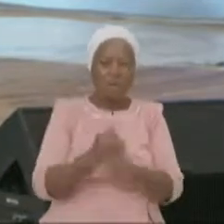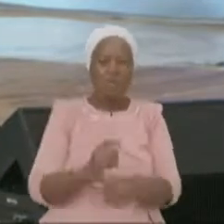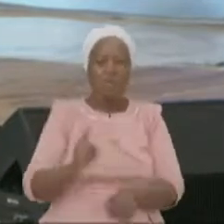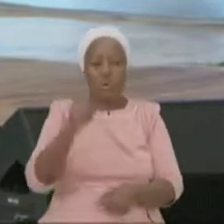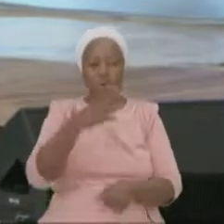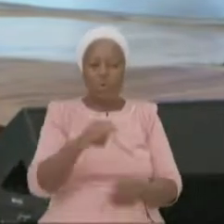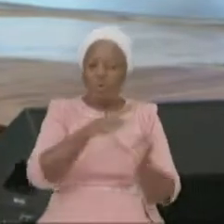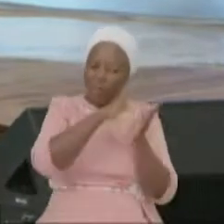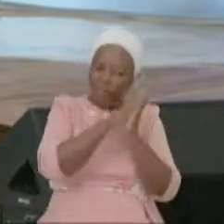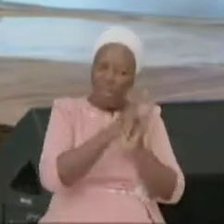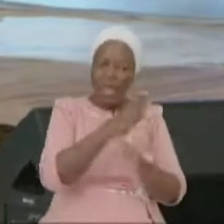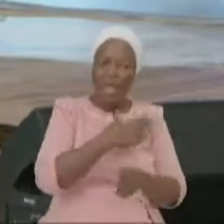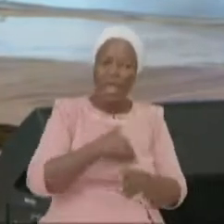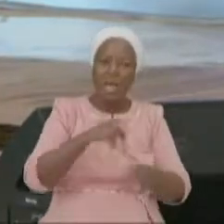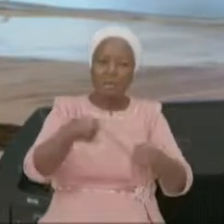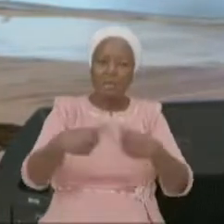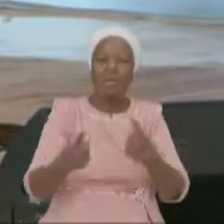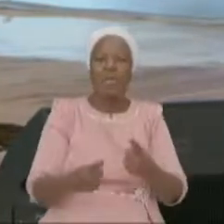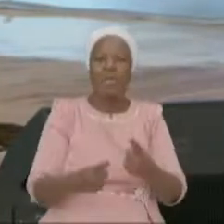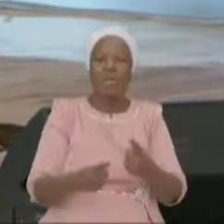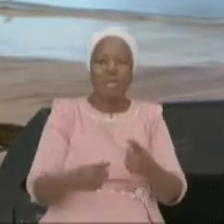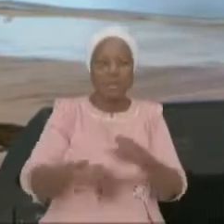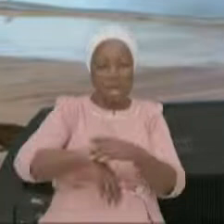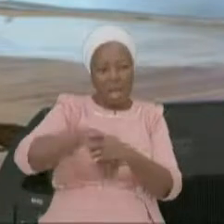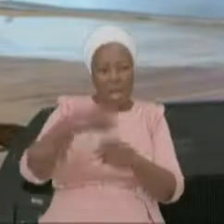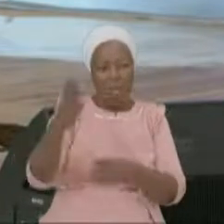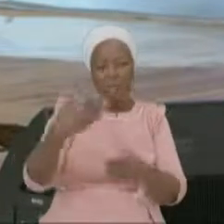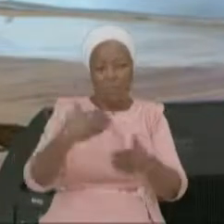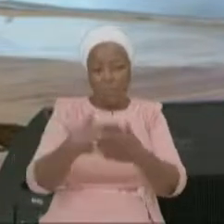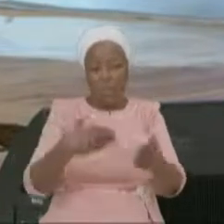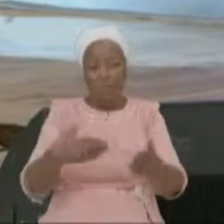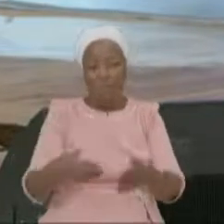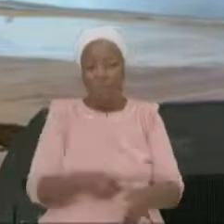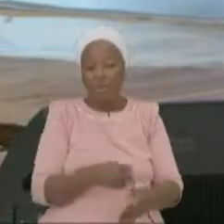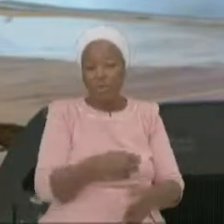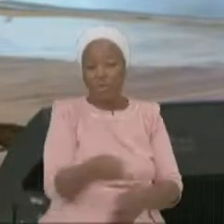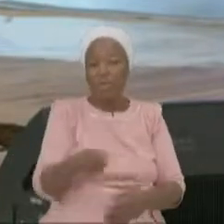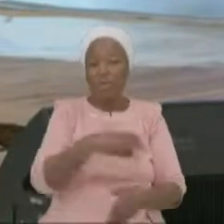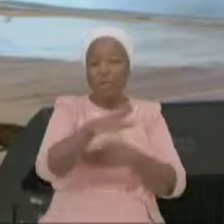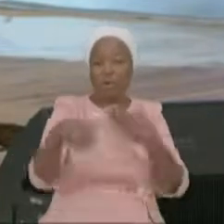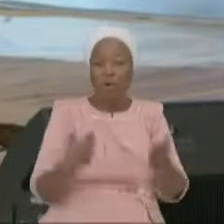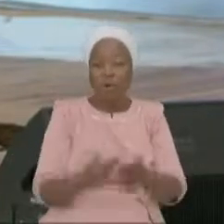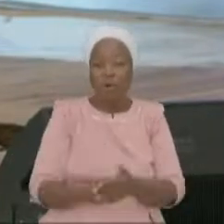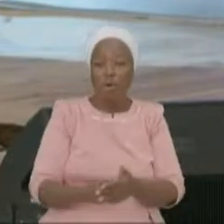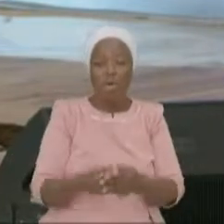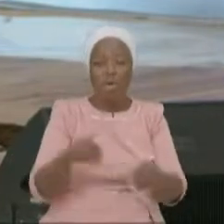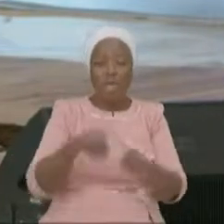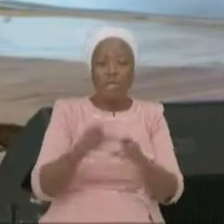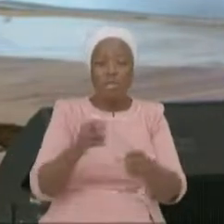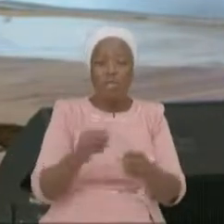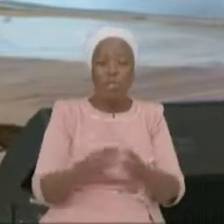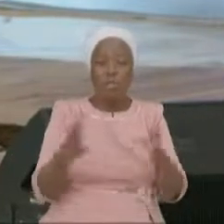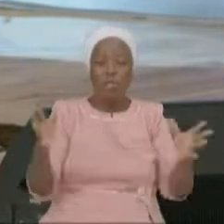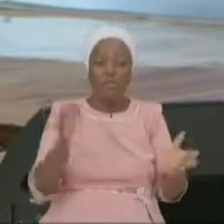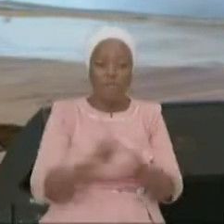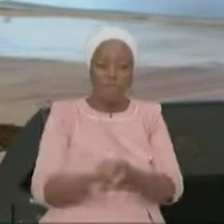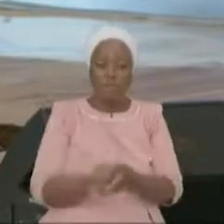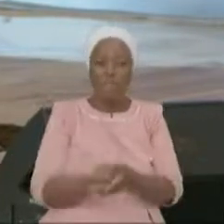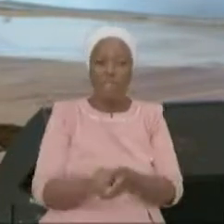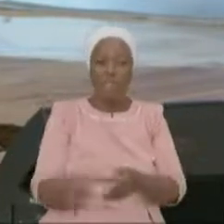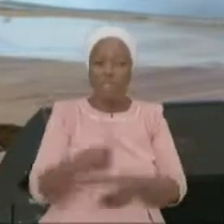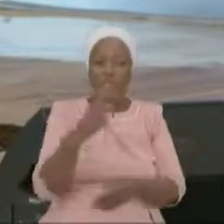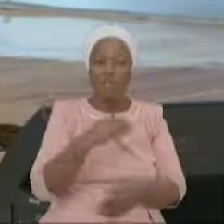the bed and went forth before them all, insomuch that they